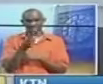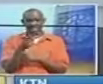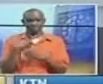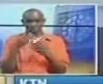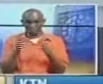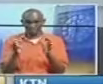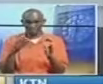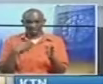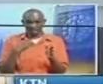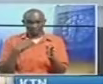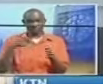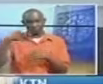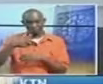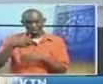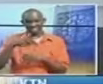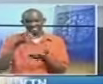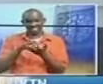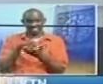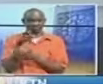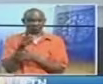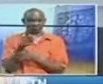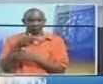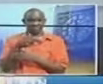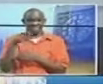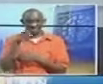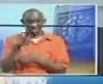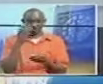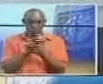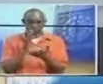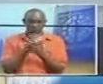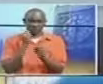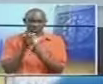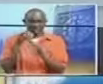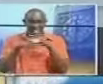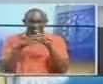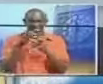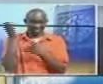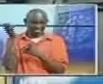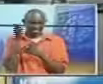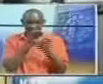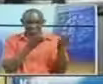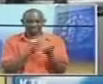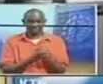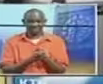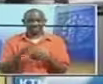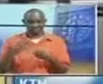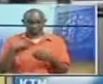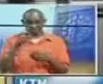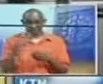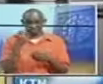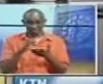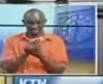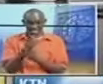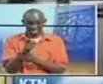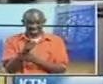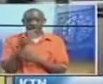open retail fuel stations. As you know, it is where the real jobs are created by oil marketing companies. The fight for market share aside,